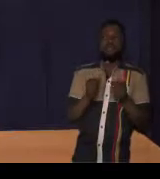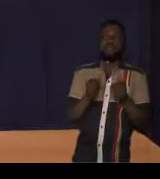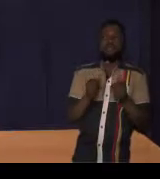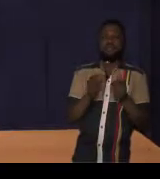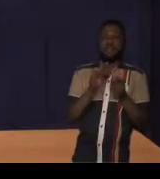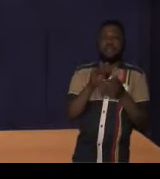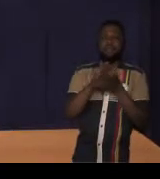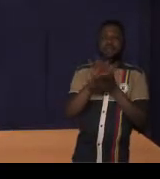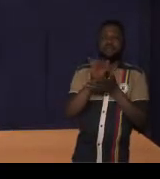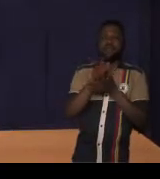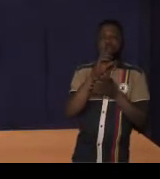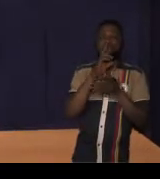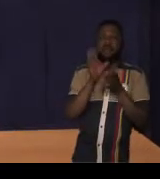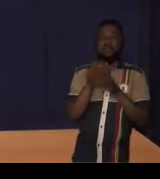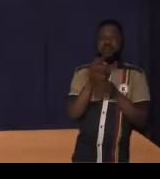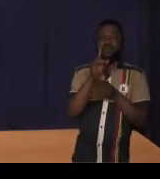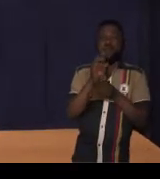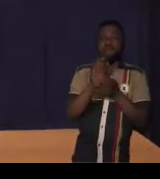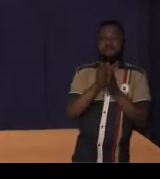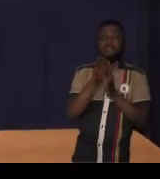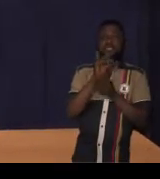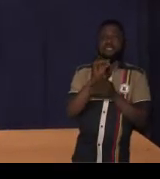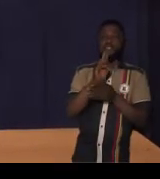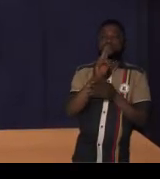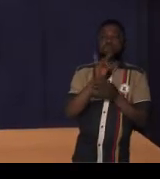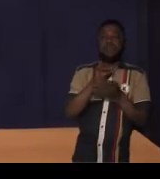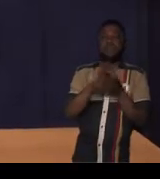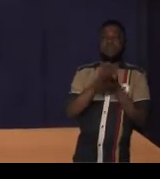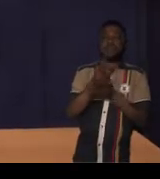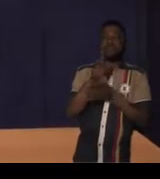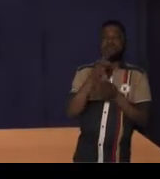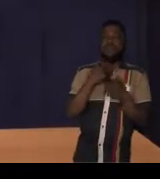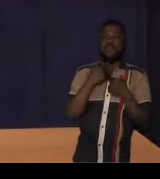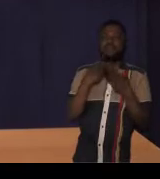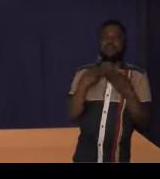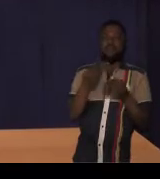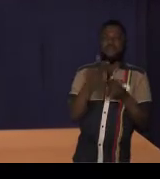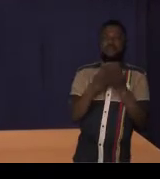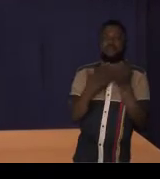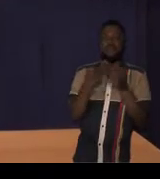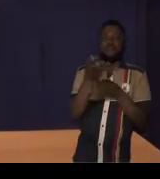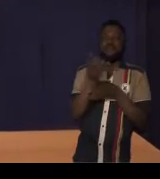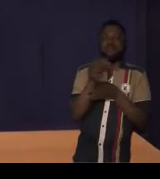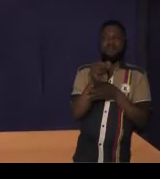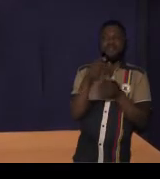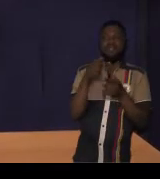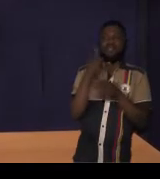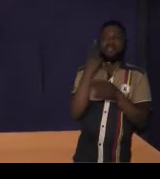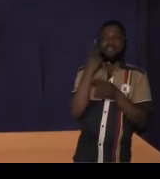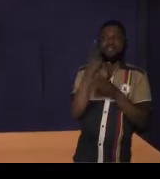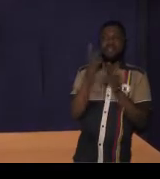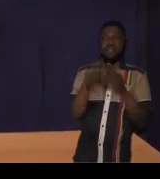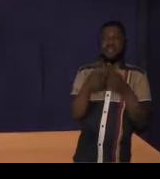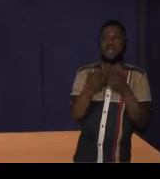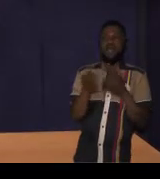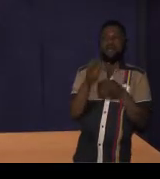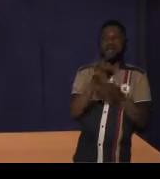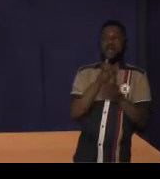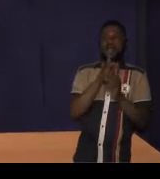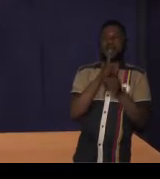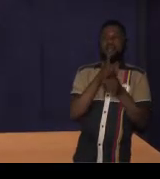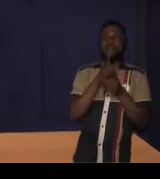Alrighty then, I believe that you are done because 1 minute is up and I believe that you solved both of them. Now let's see how